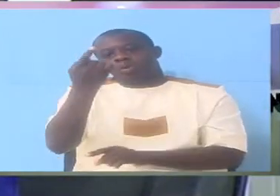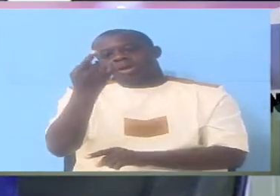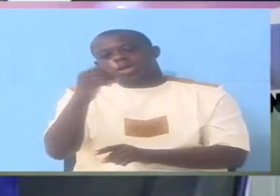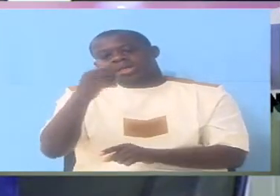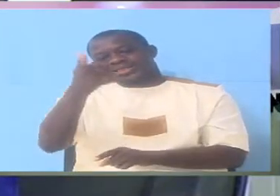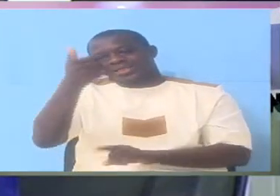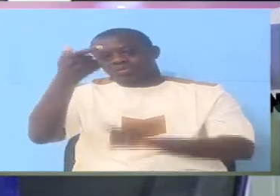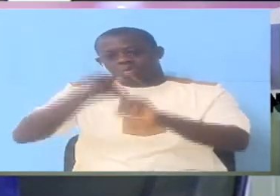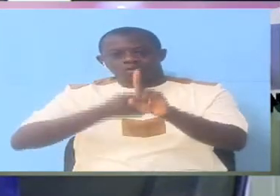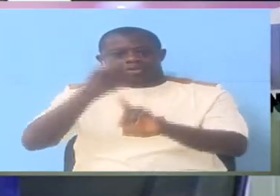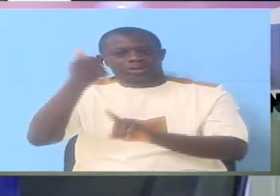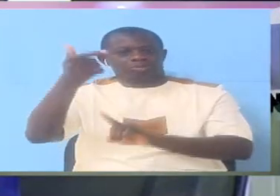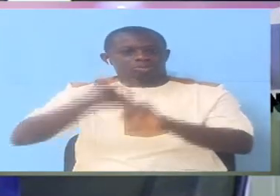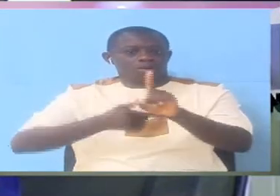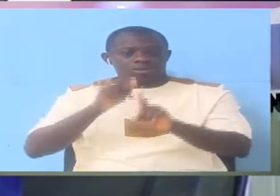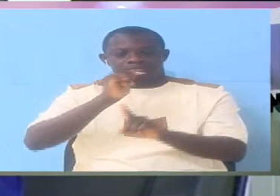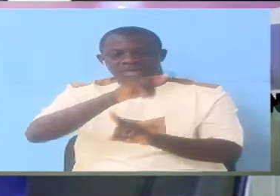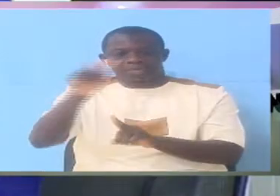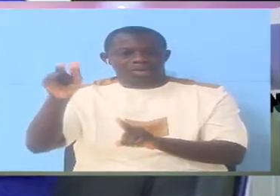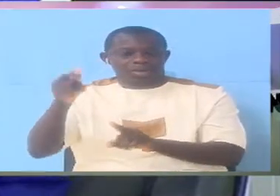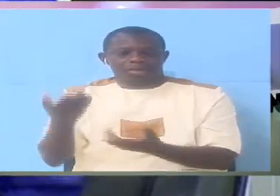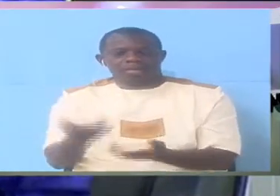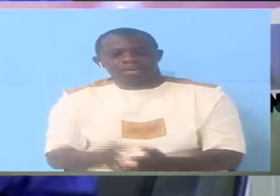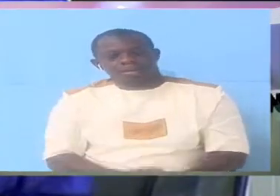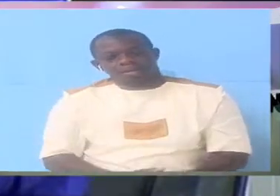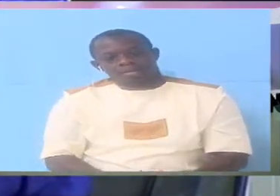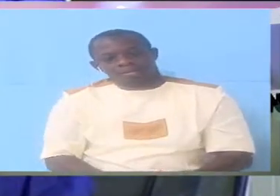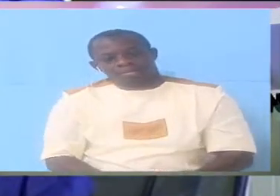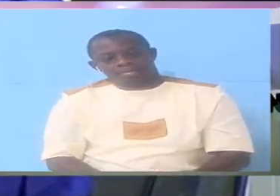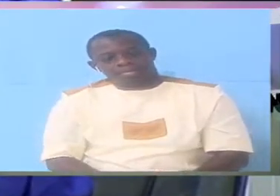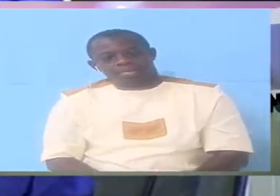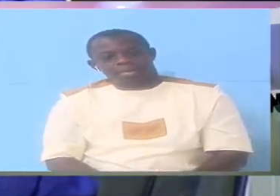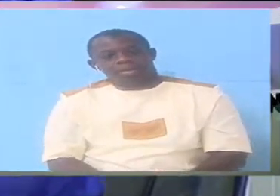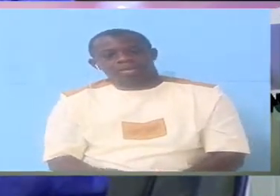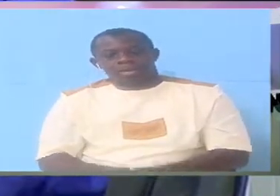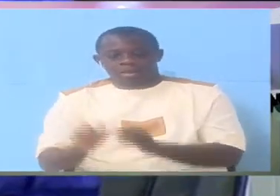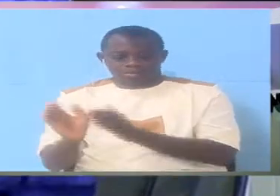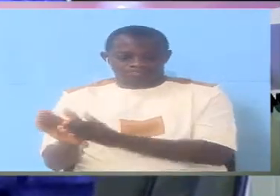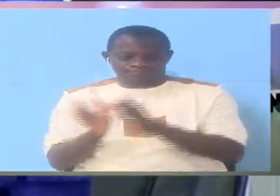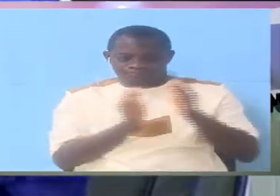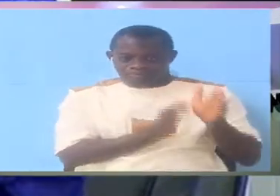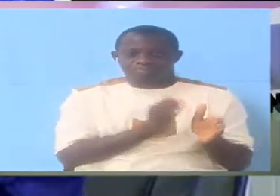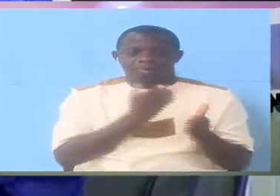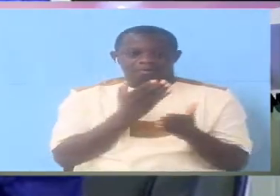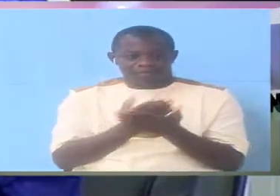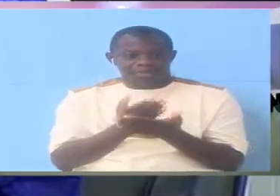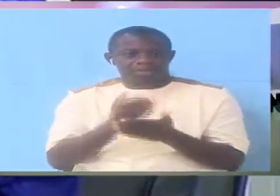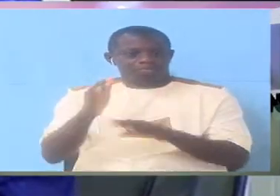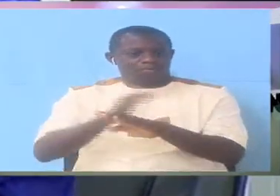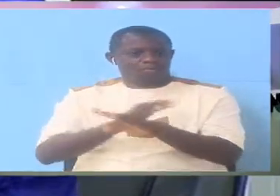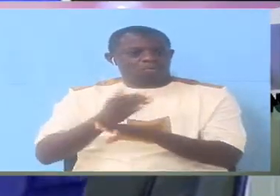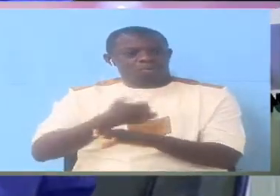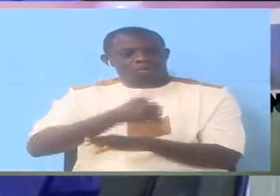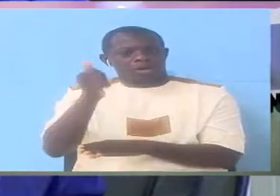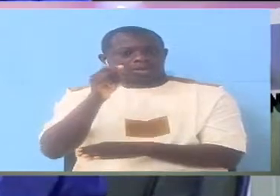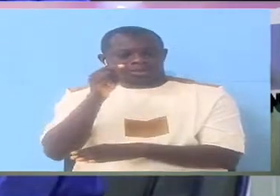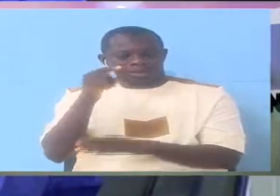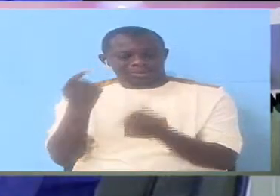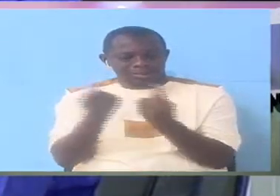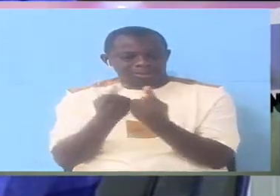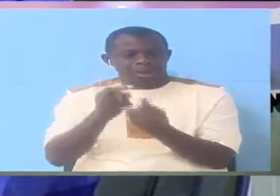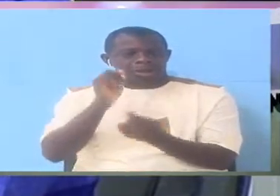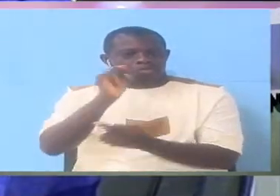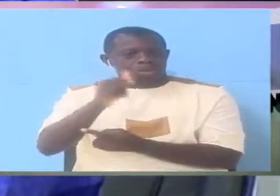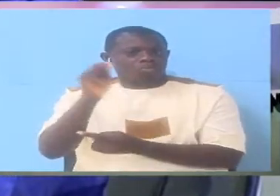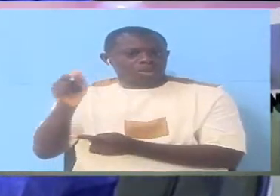they made payments of just 6 months. Wo fanam bodaji janning fen obe jola onara ke